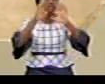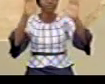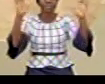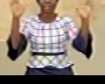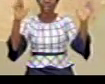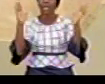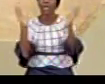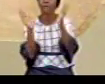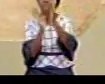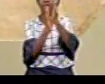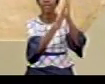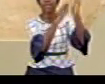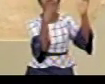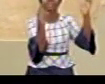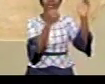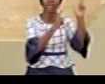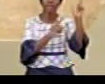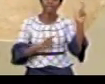hallelujah.